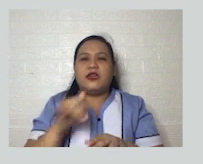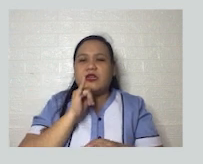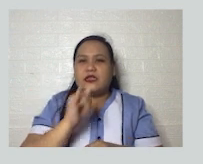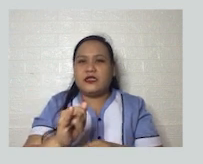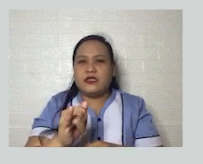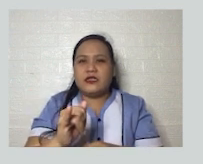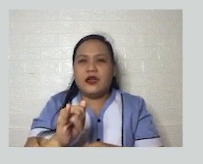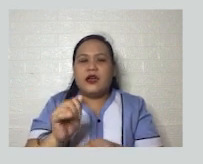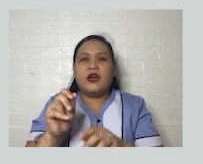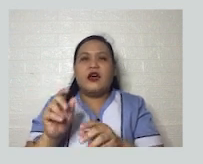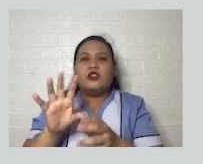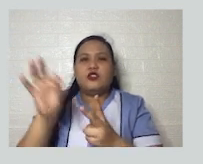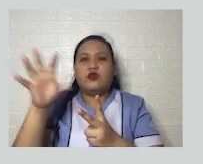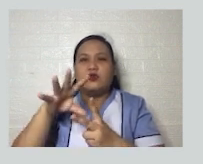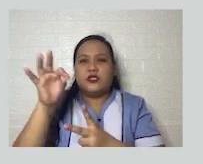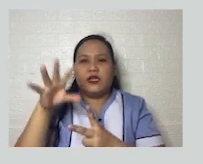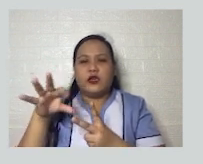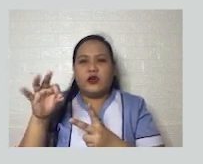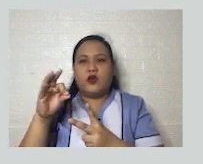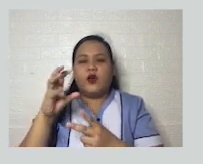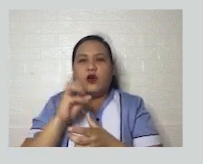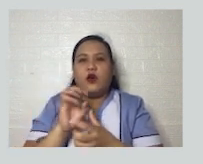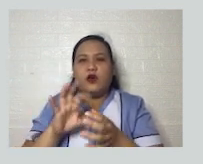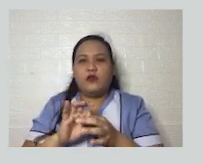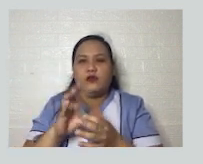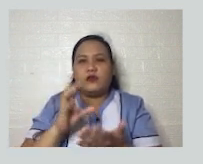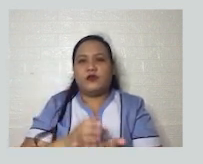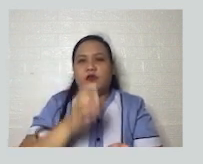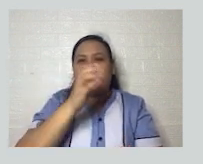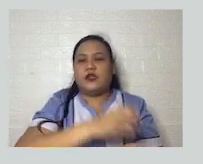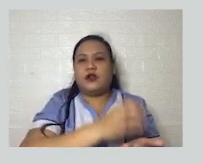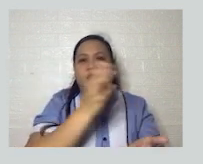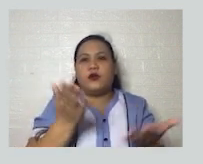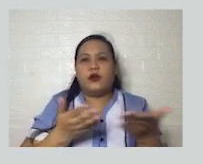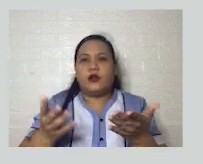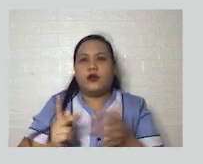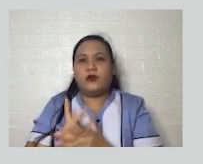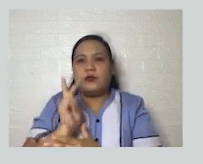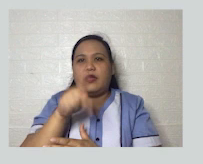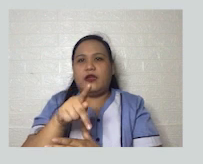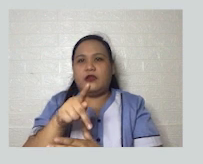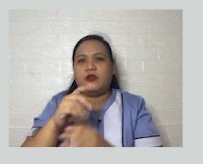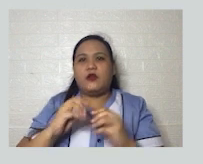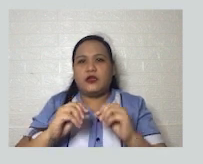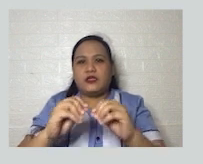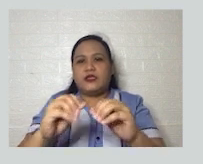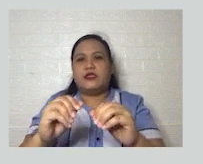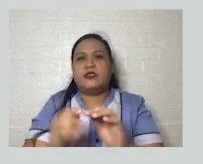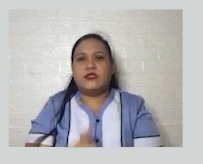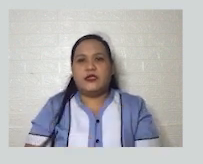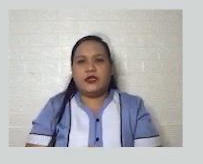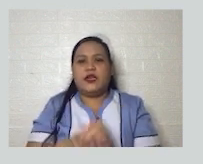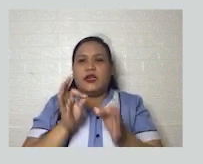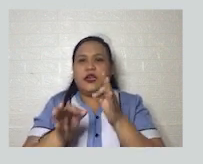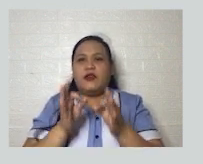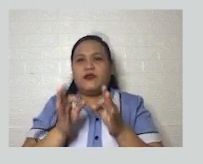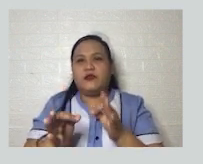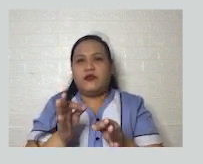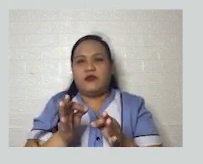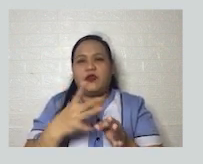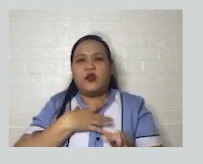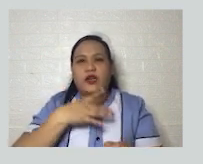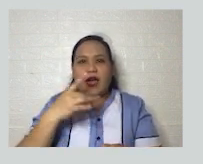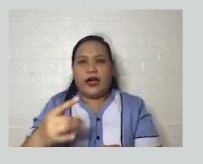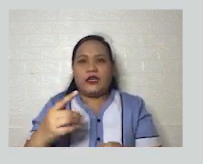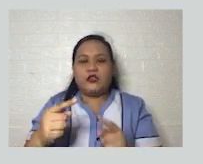is the preparation or choosing of containers where you will sow your seeds. If